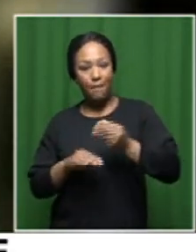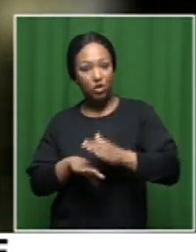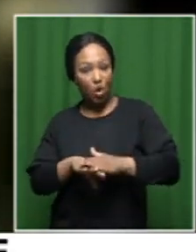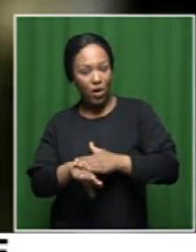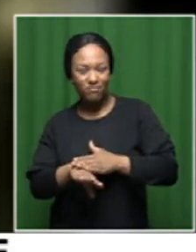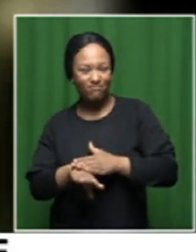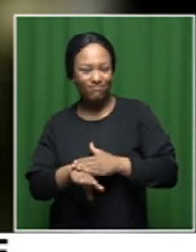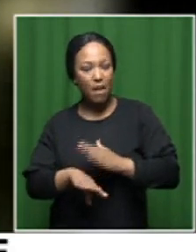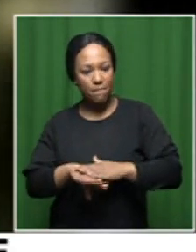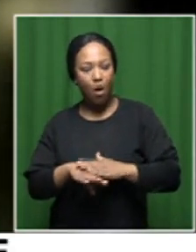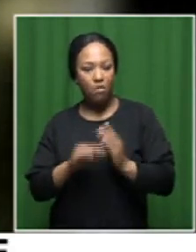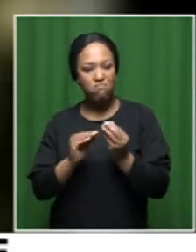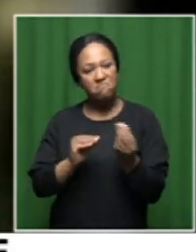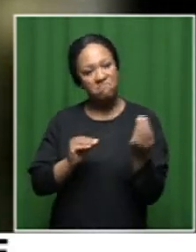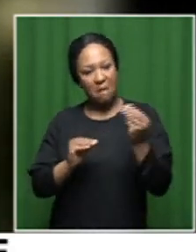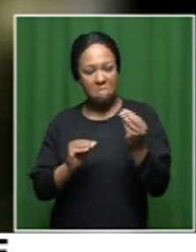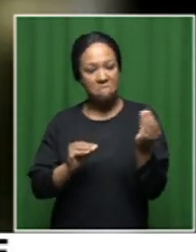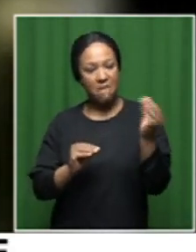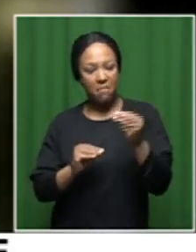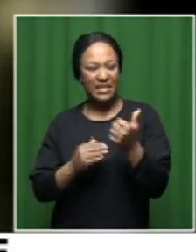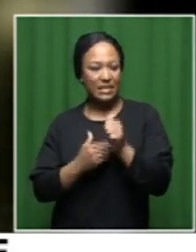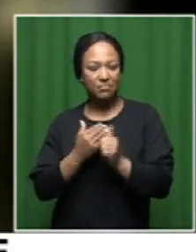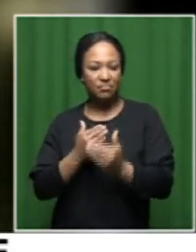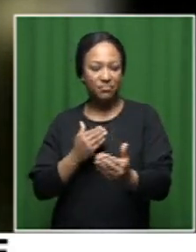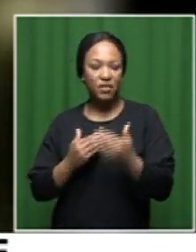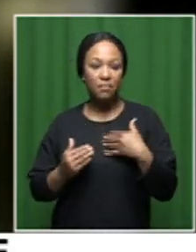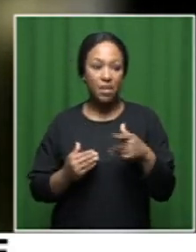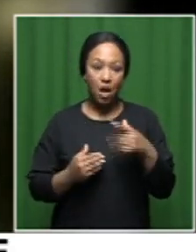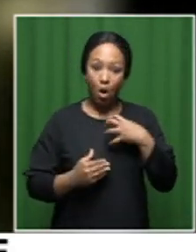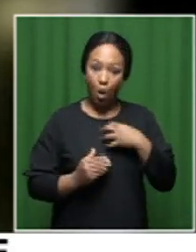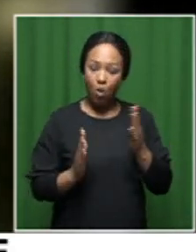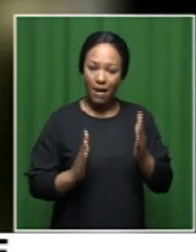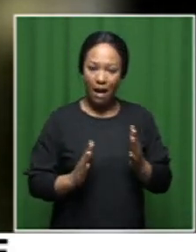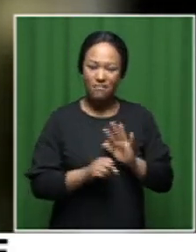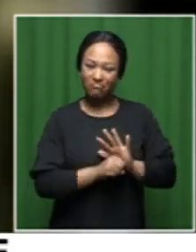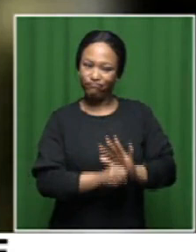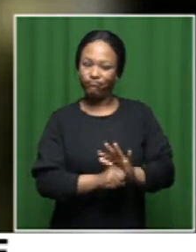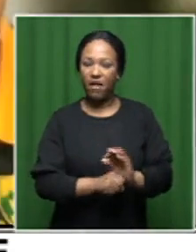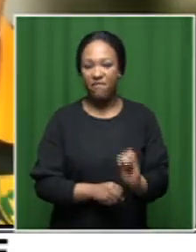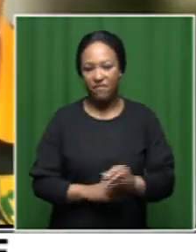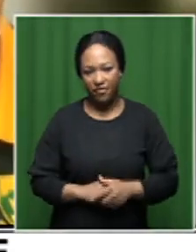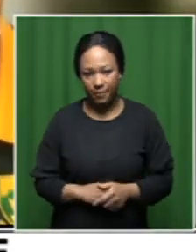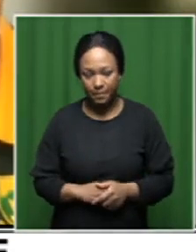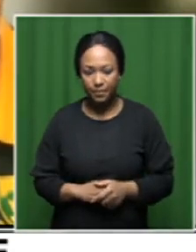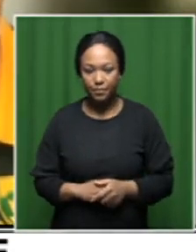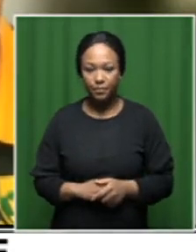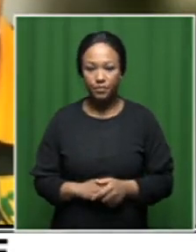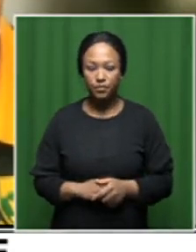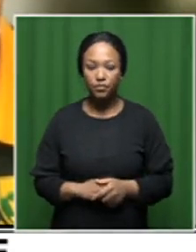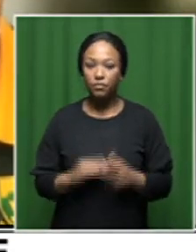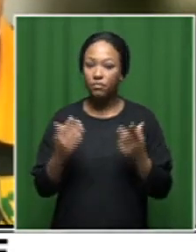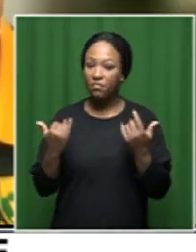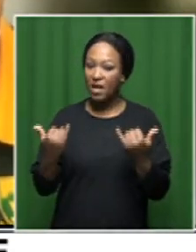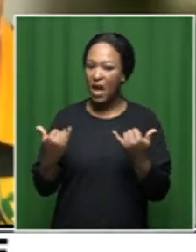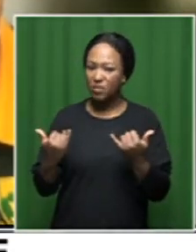interest rates for at least the next 6 to 12 months. So landlords are going to continue to come under pressure. And what are the current trends at the moment? What are